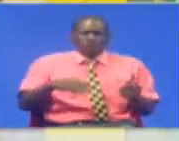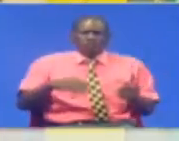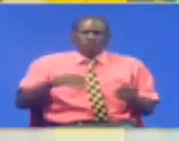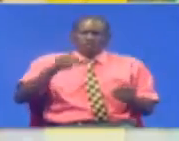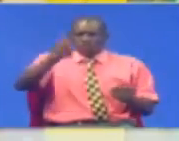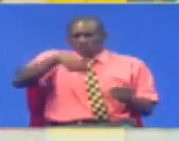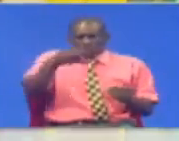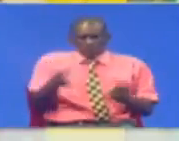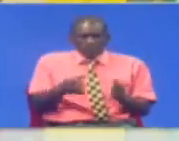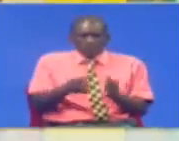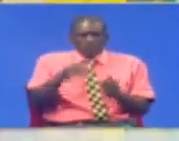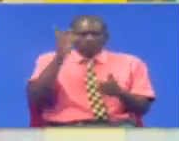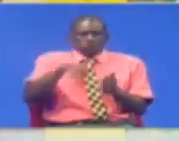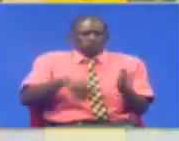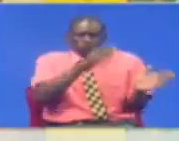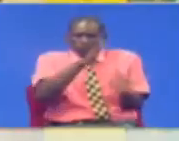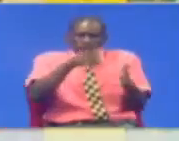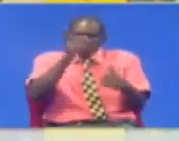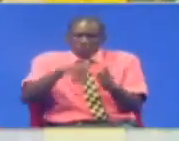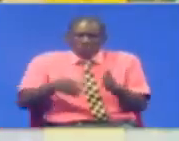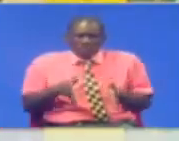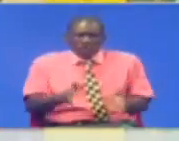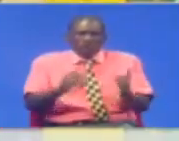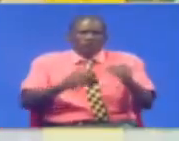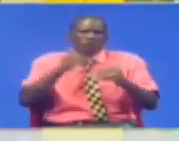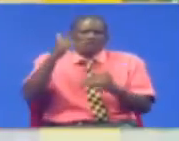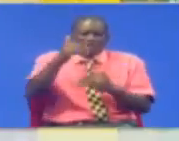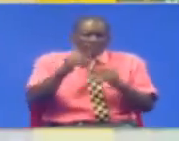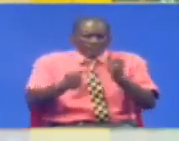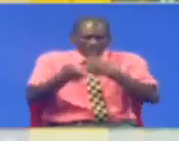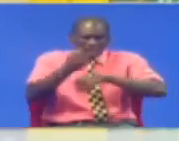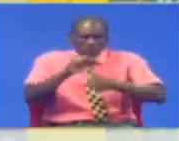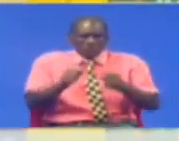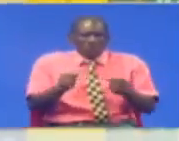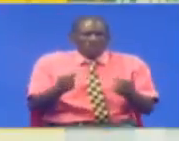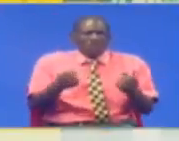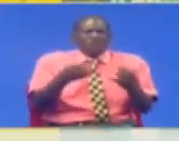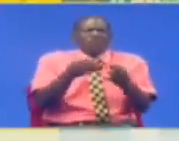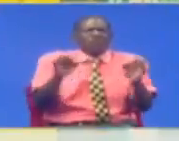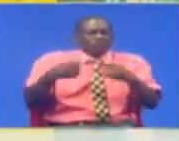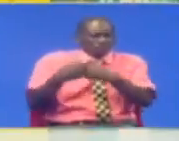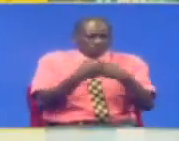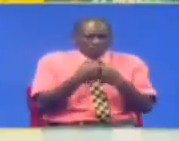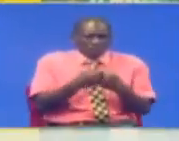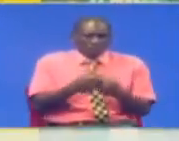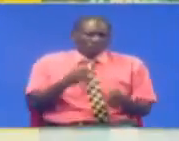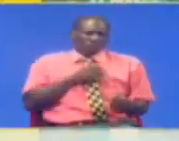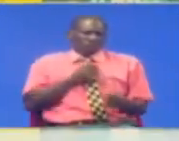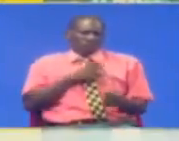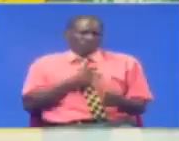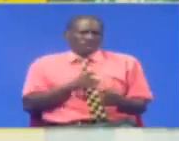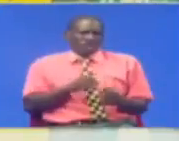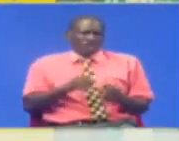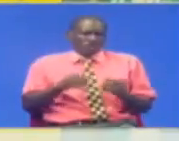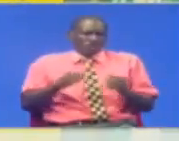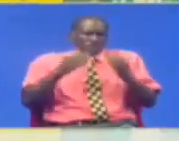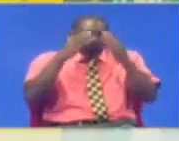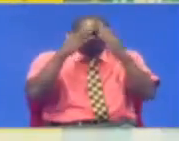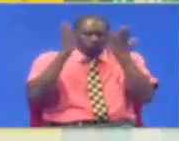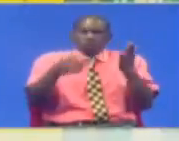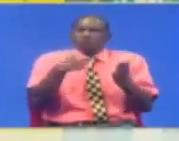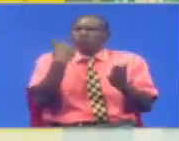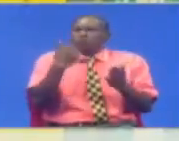about what do you plan in terms of the next steps of the liberation struggle. The fear of not knowing who will